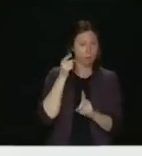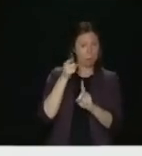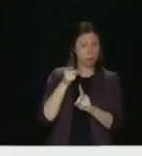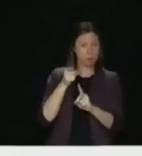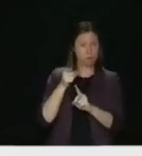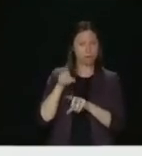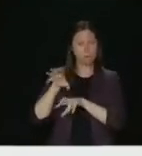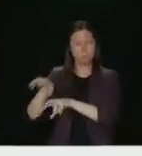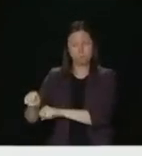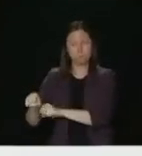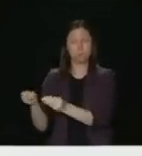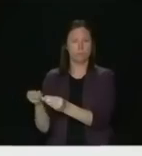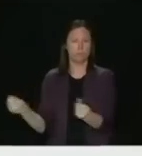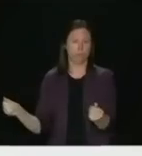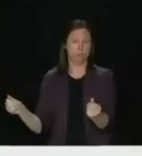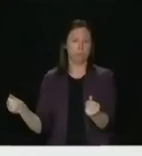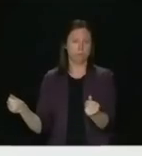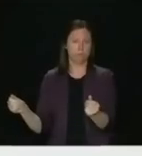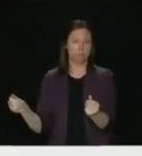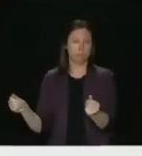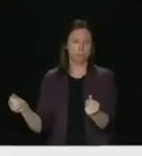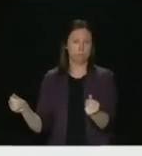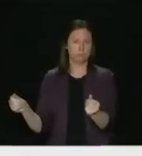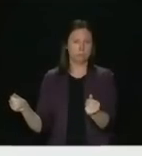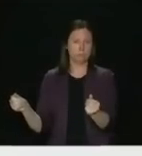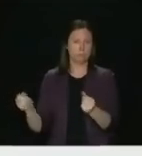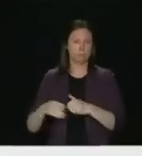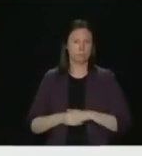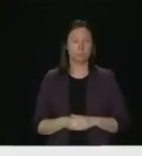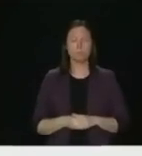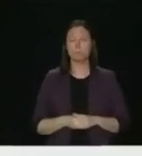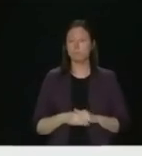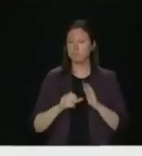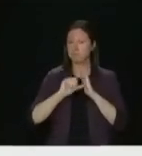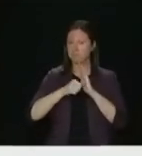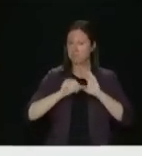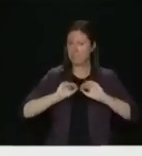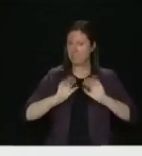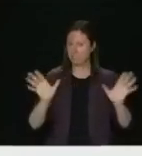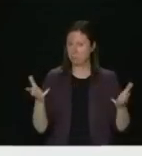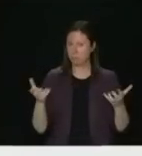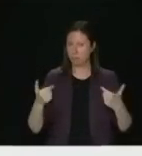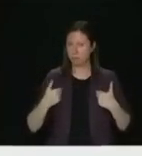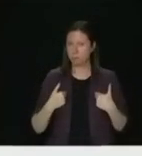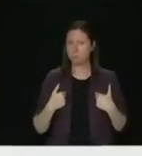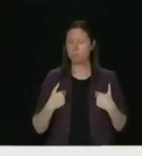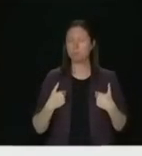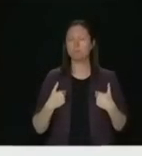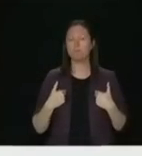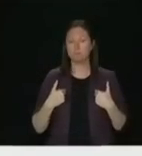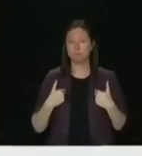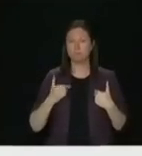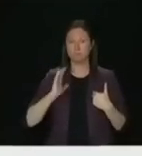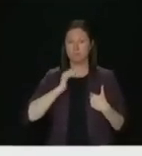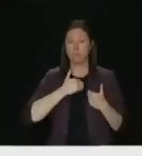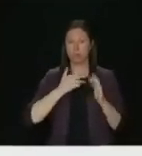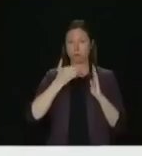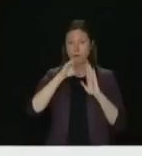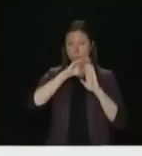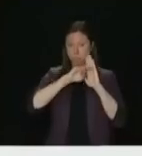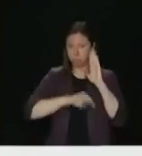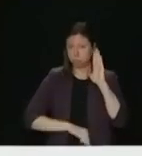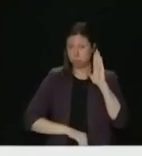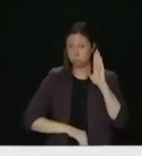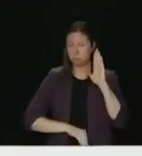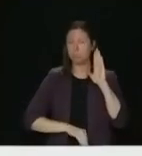blockades and occupations. I want to be very clear. The scope of these measures will